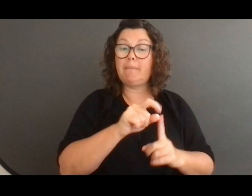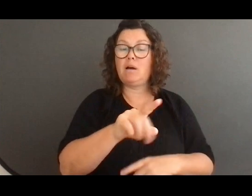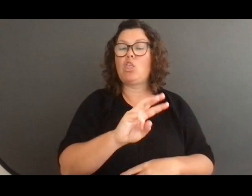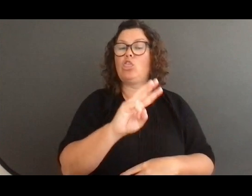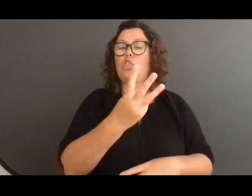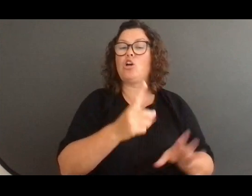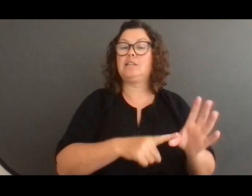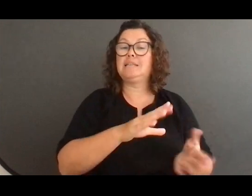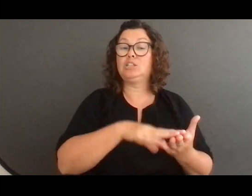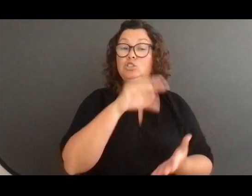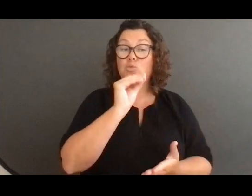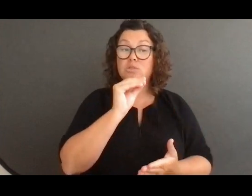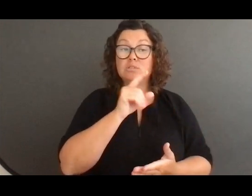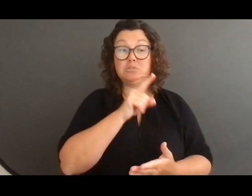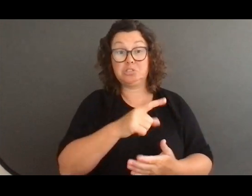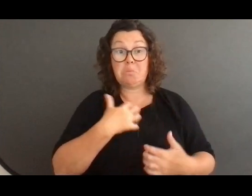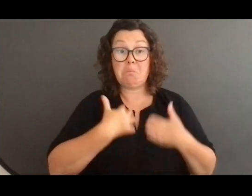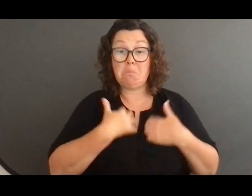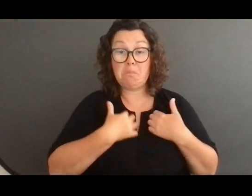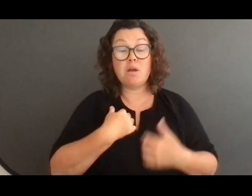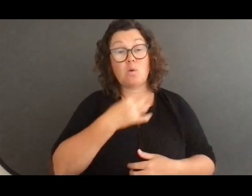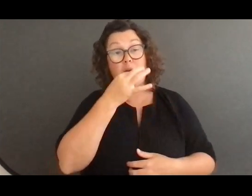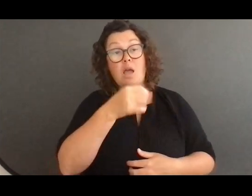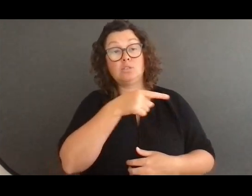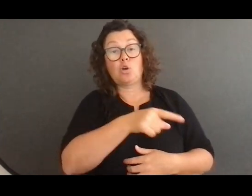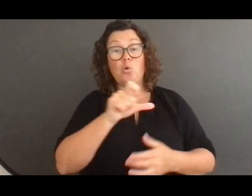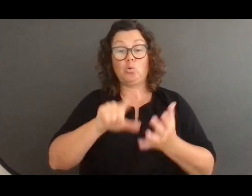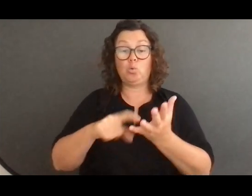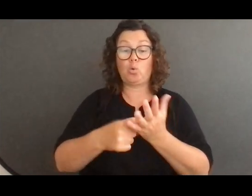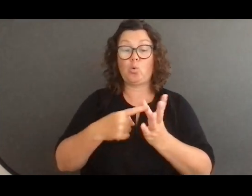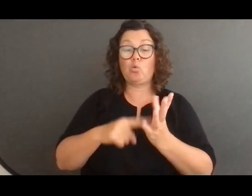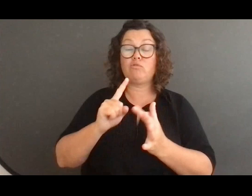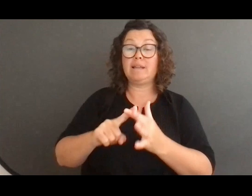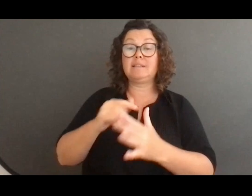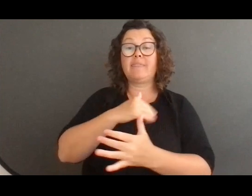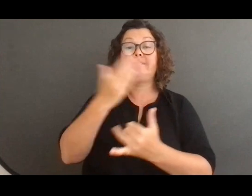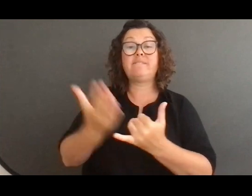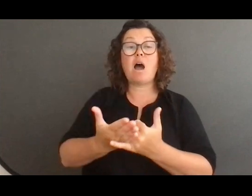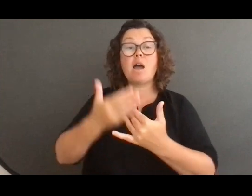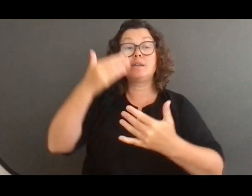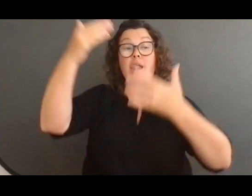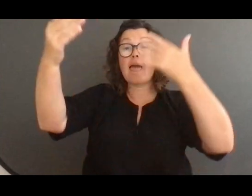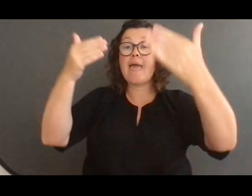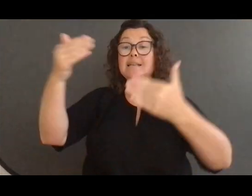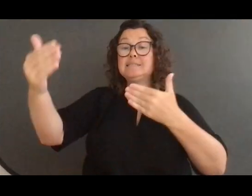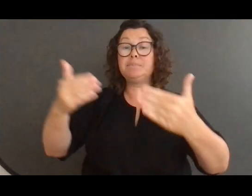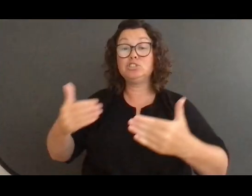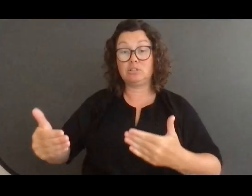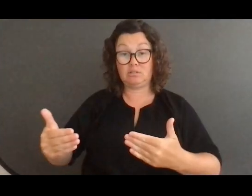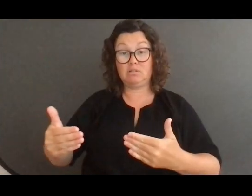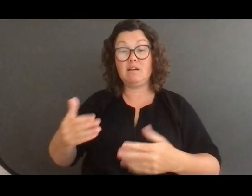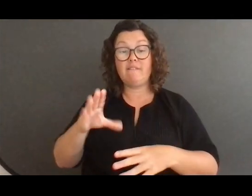I asked her to curate the final exhibition for the year, a graduate showcase based on an open call from other students' work. And this is